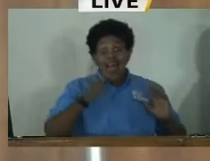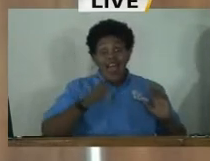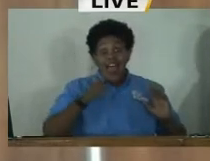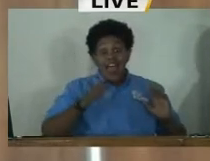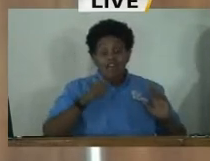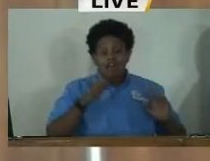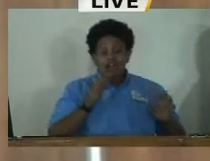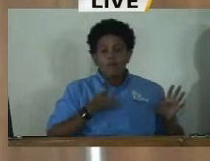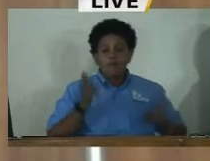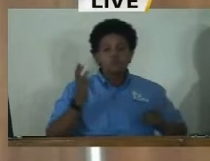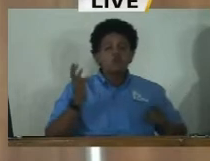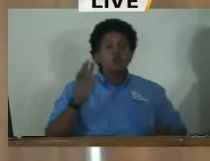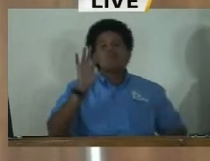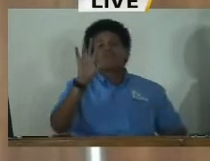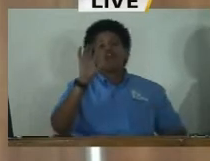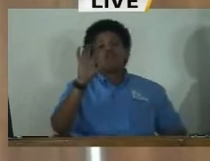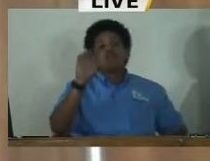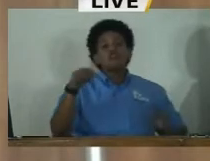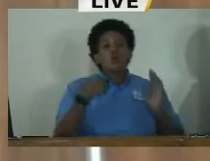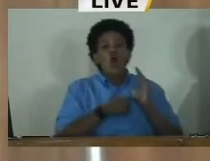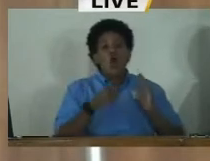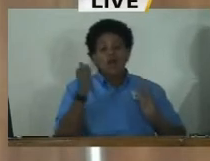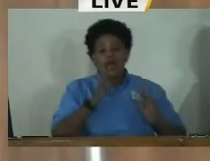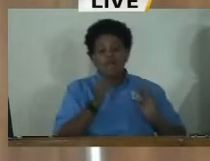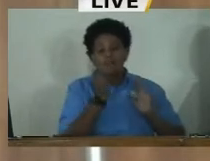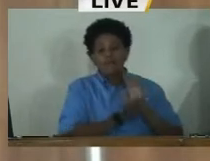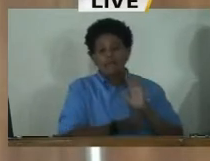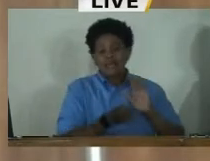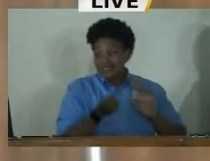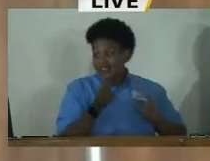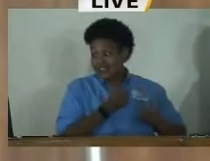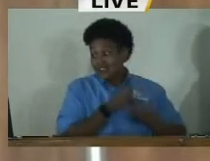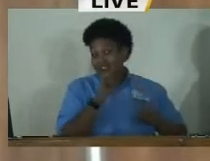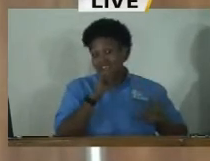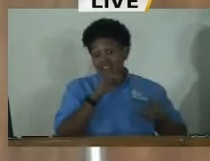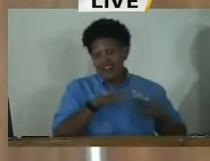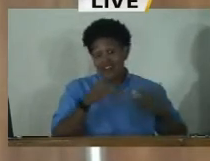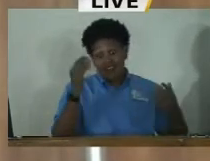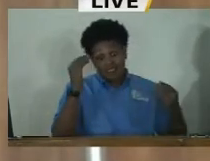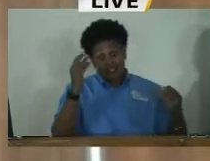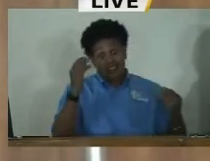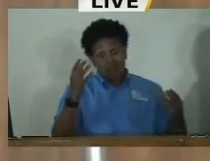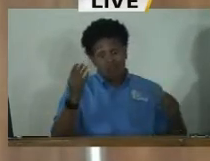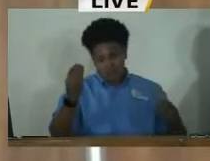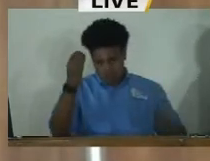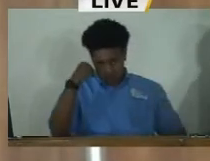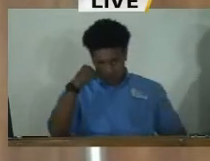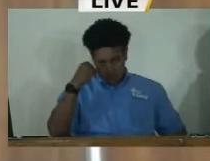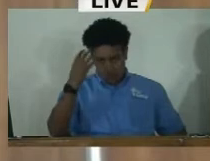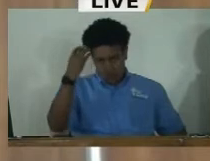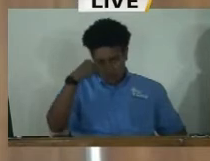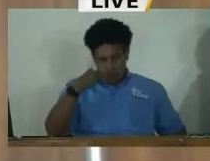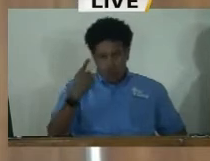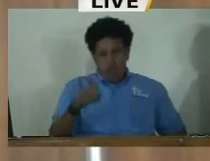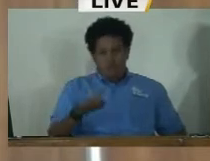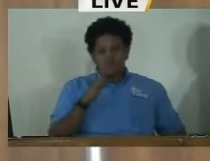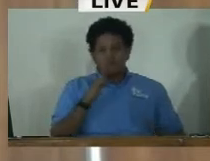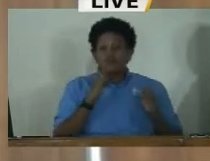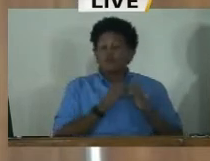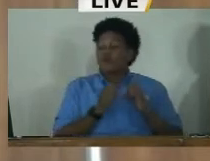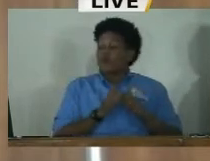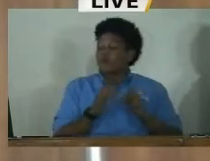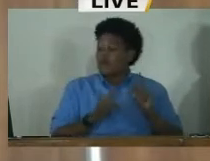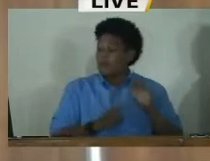day and uploading 500 hours of it every minute. That is a lot of content consumption, Madam Speaker. Furthermore,